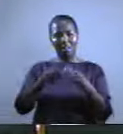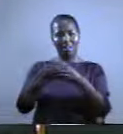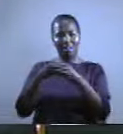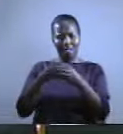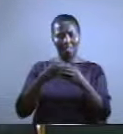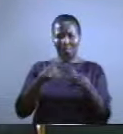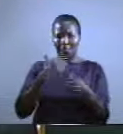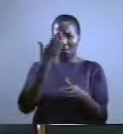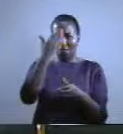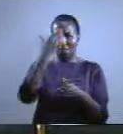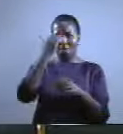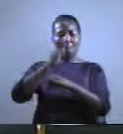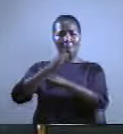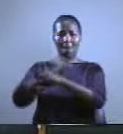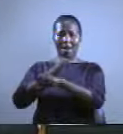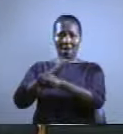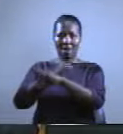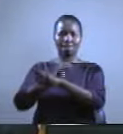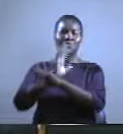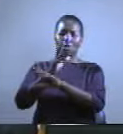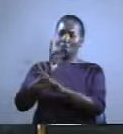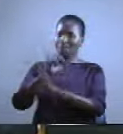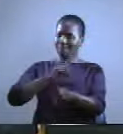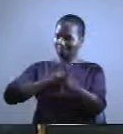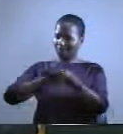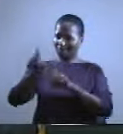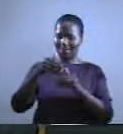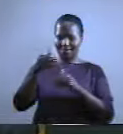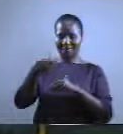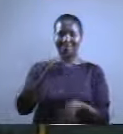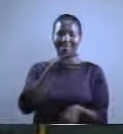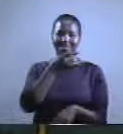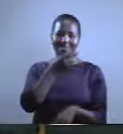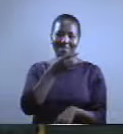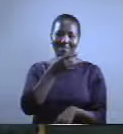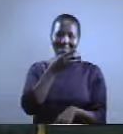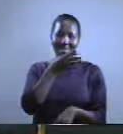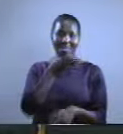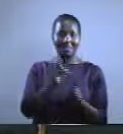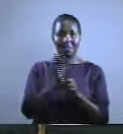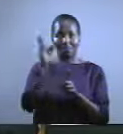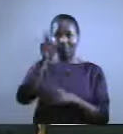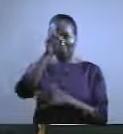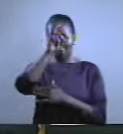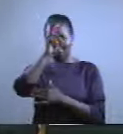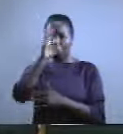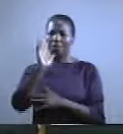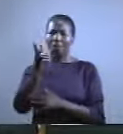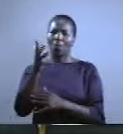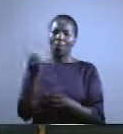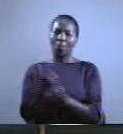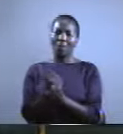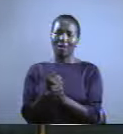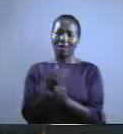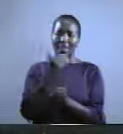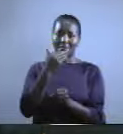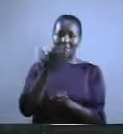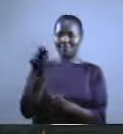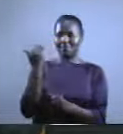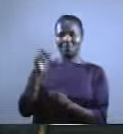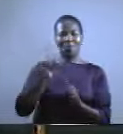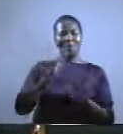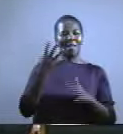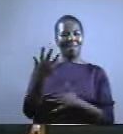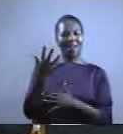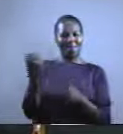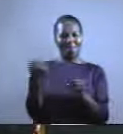believe the Buccaneers will play beautifully this upcoming weekend and in Egypt. and repeat the success of the earlier campaign in